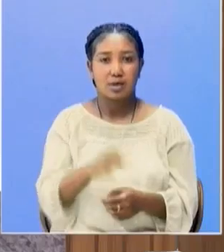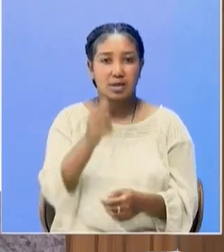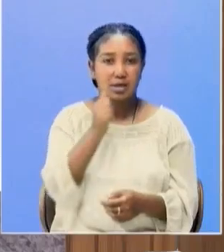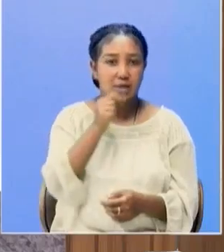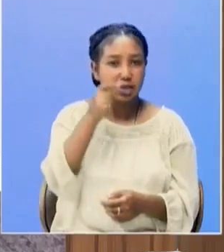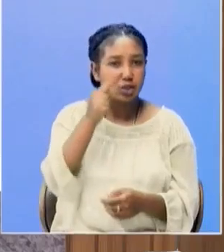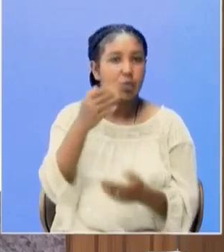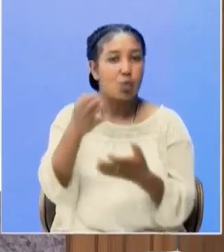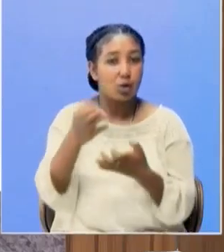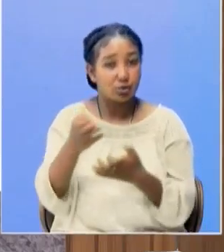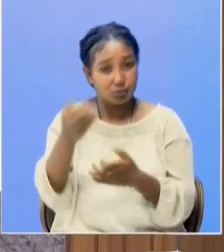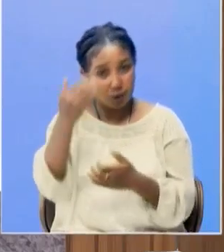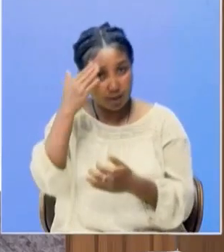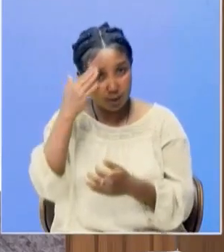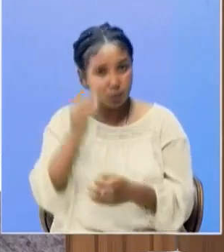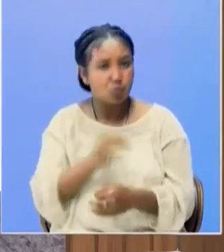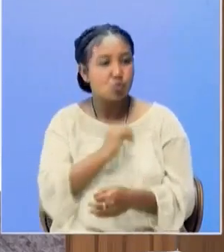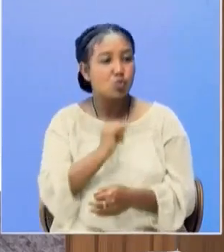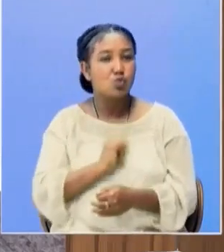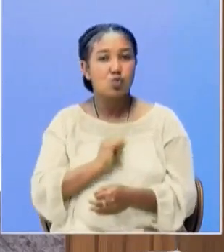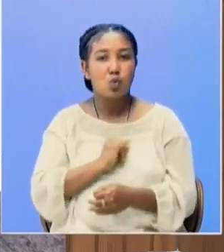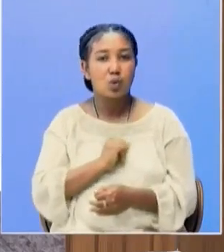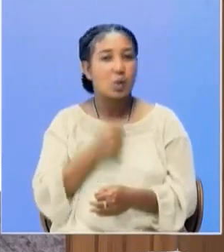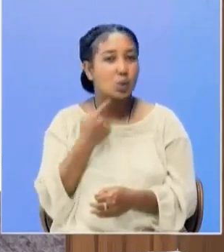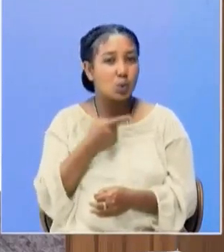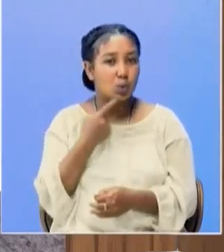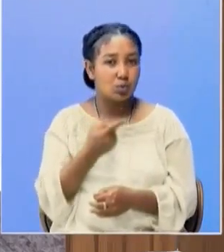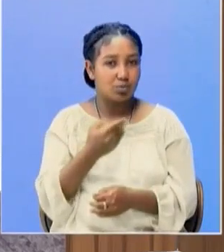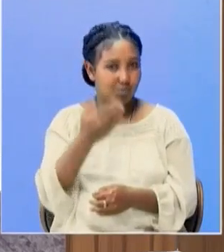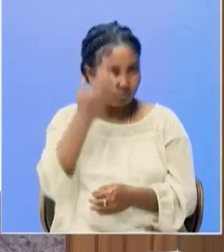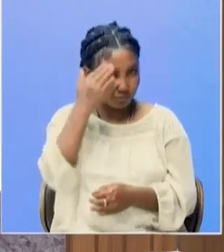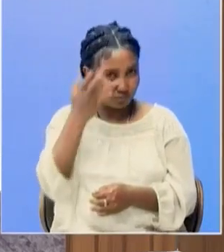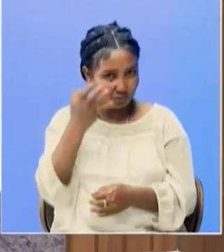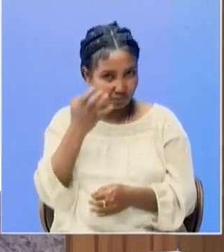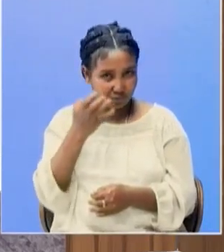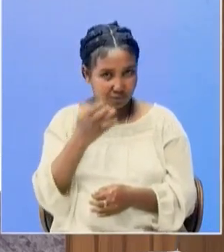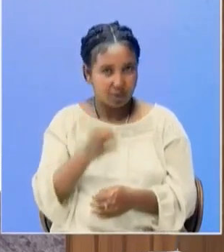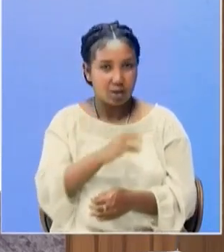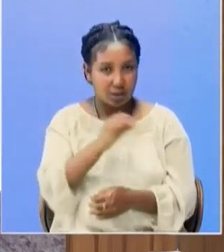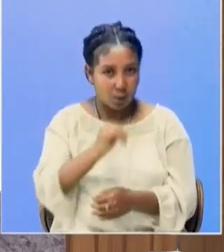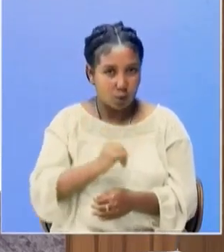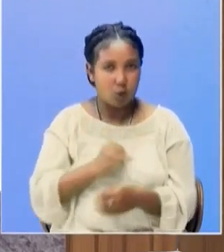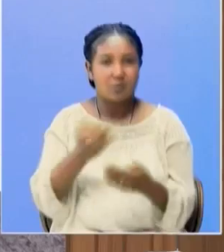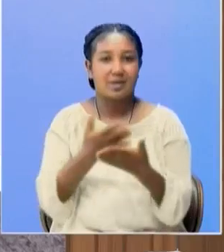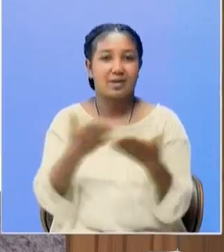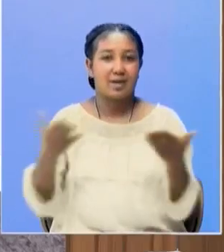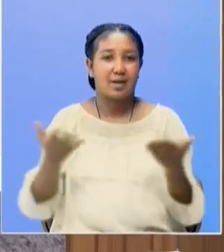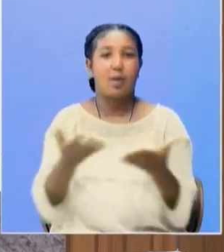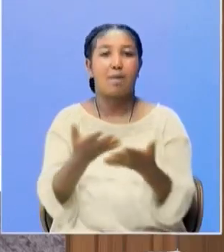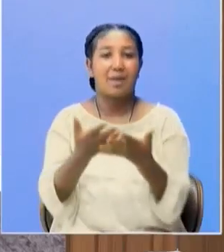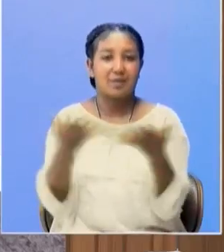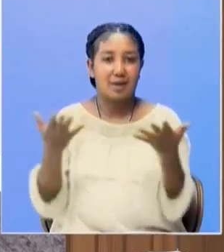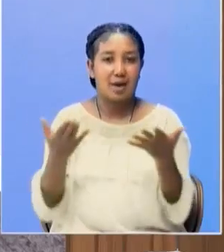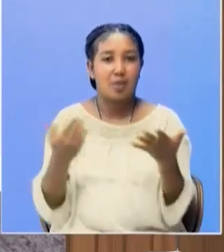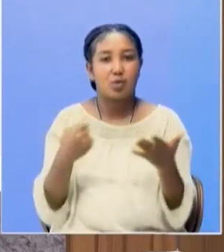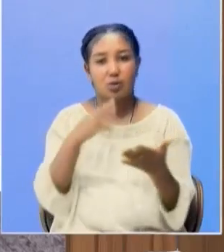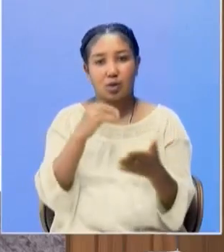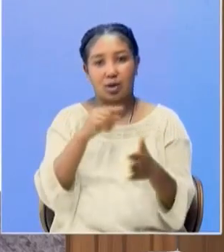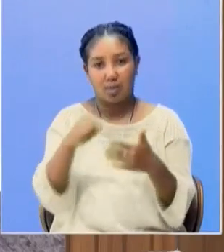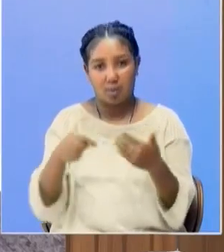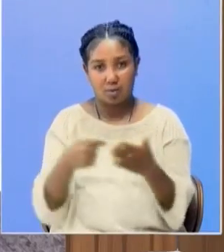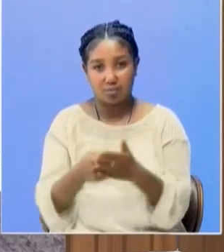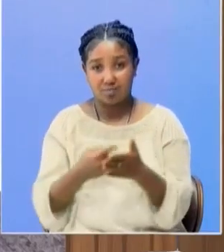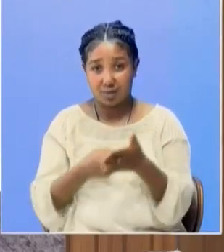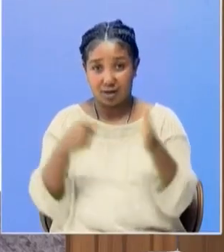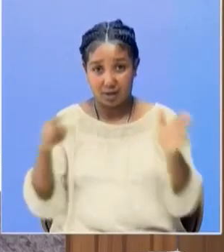wants to know about the owner of the thing, the owner of the material that we're talking about. Is